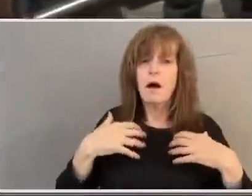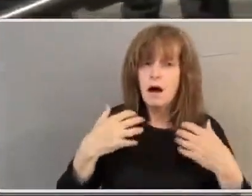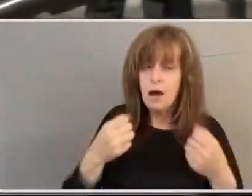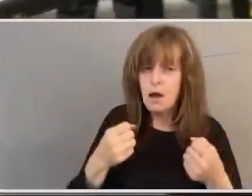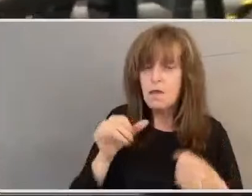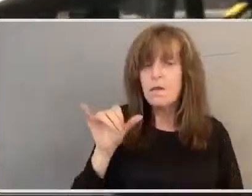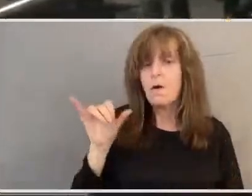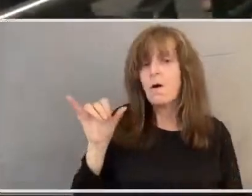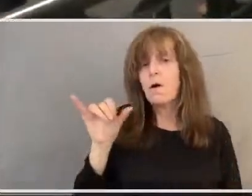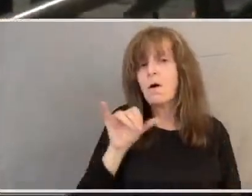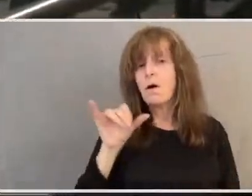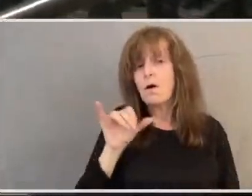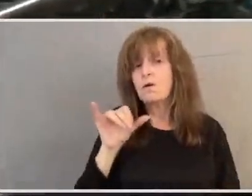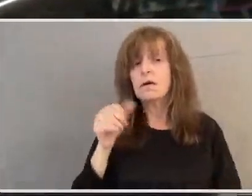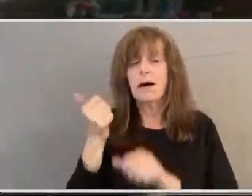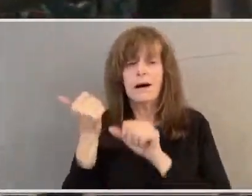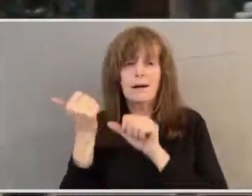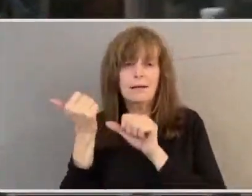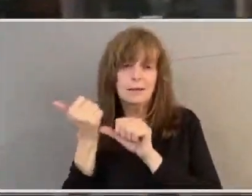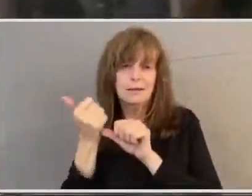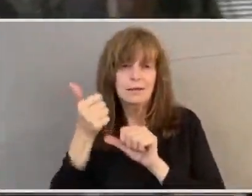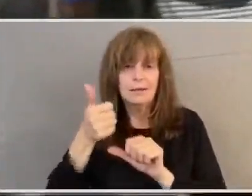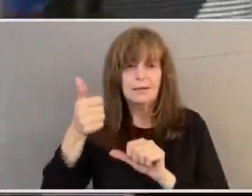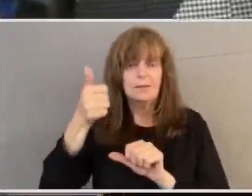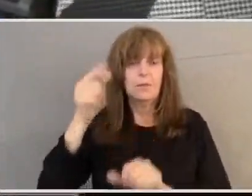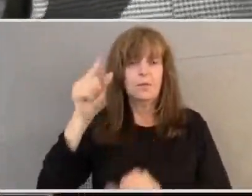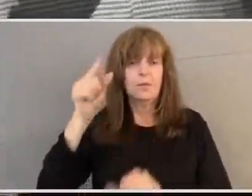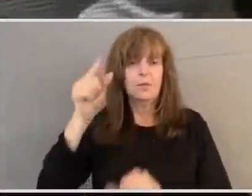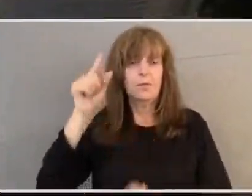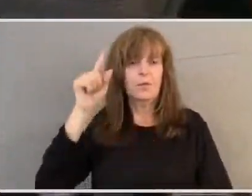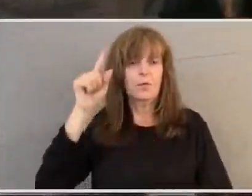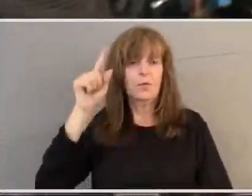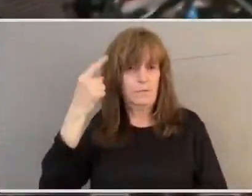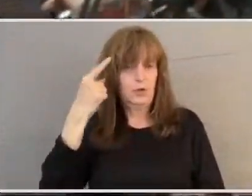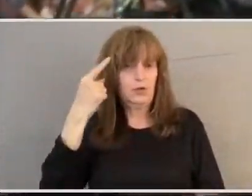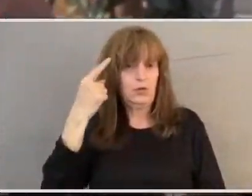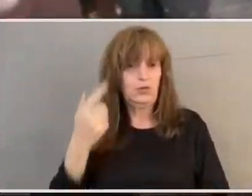I ask Minister Jones to please come forward.